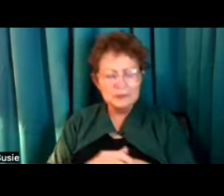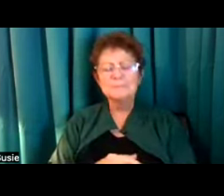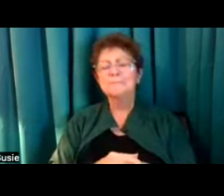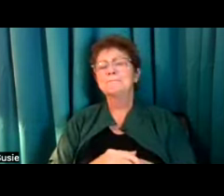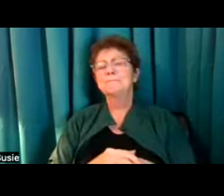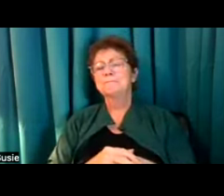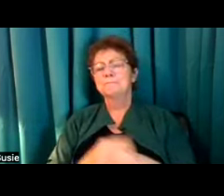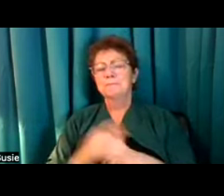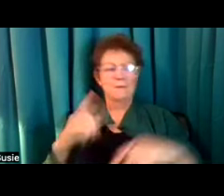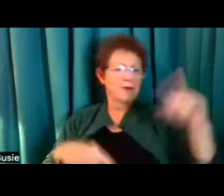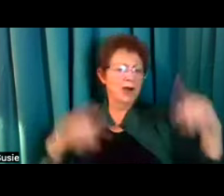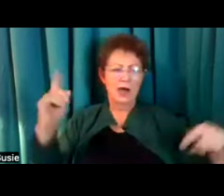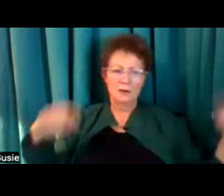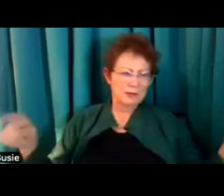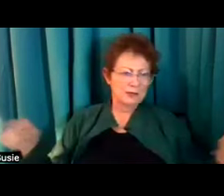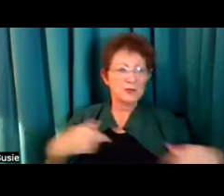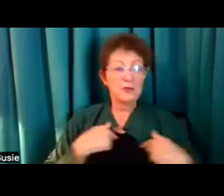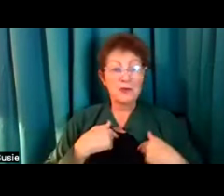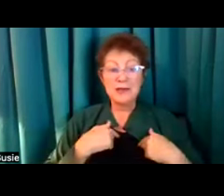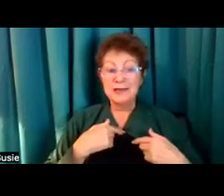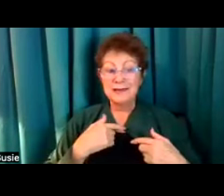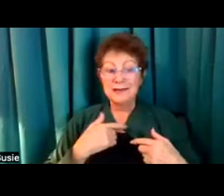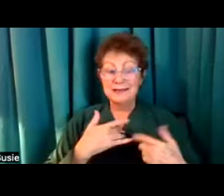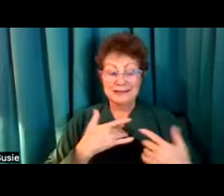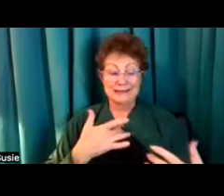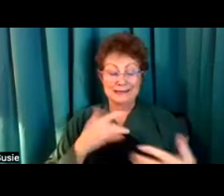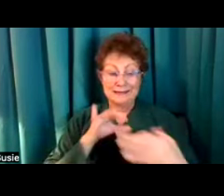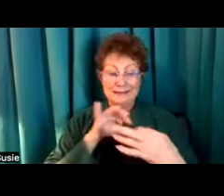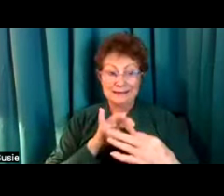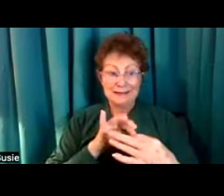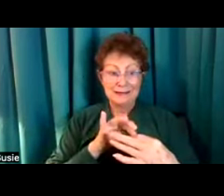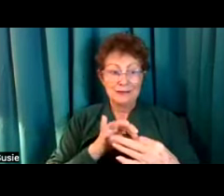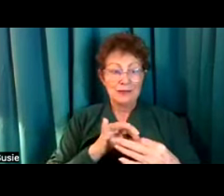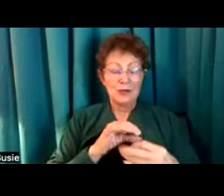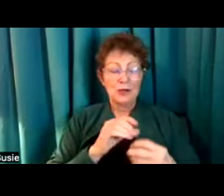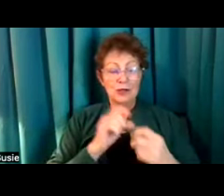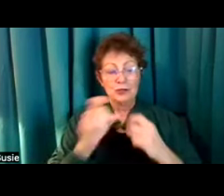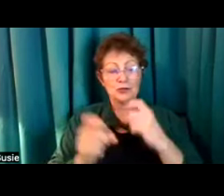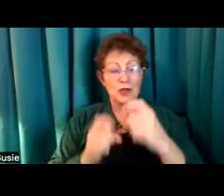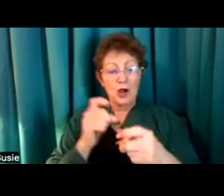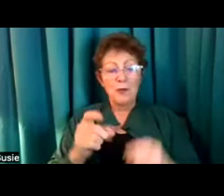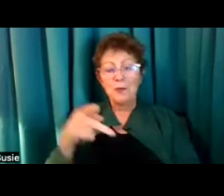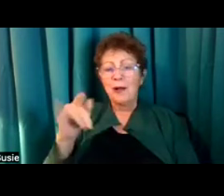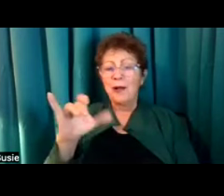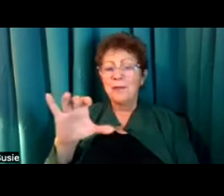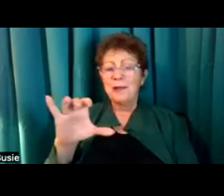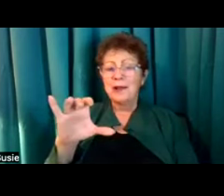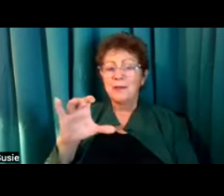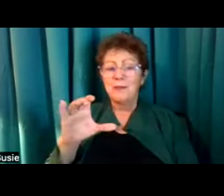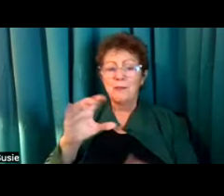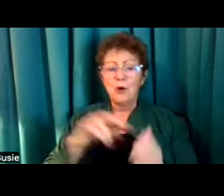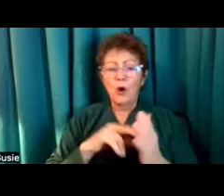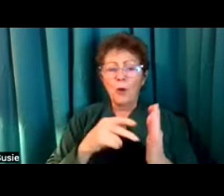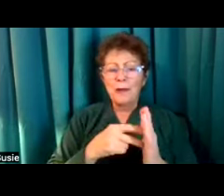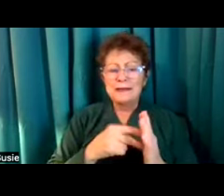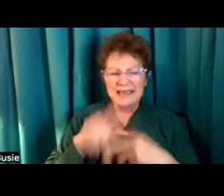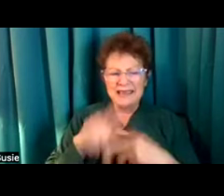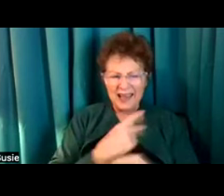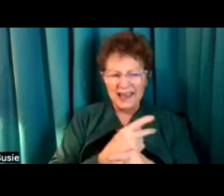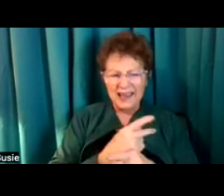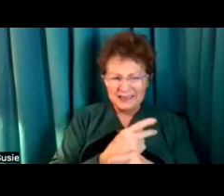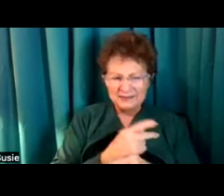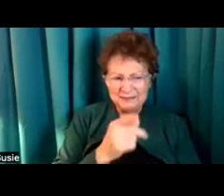Wide range. We will typically be dealing with charitable or public purpose type nonprofits, which we will get